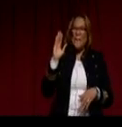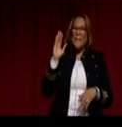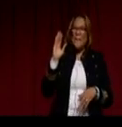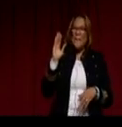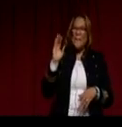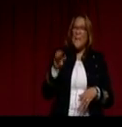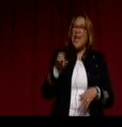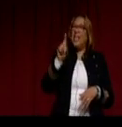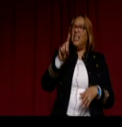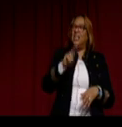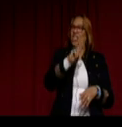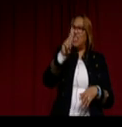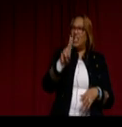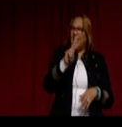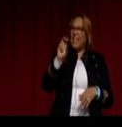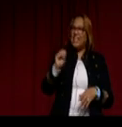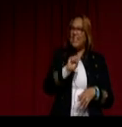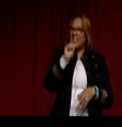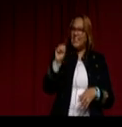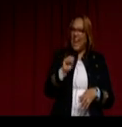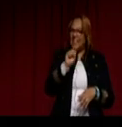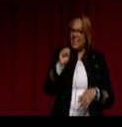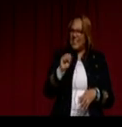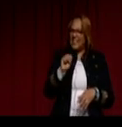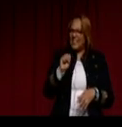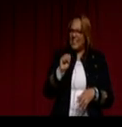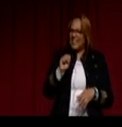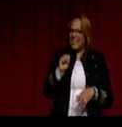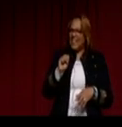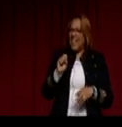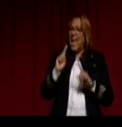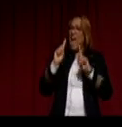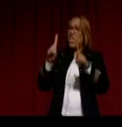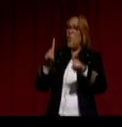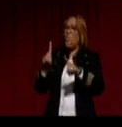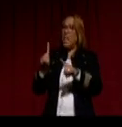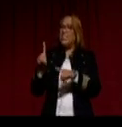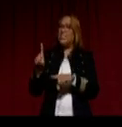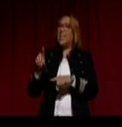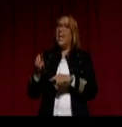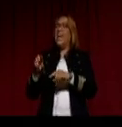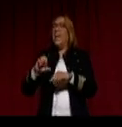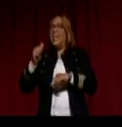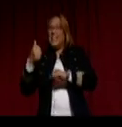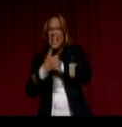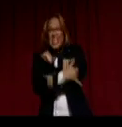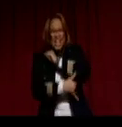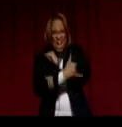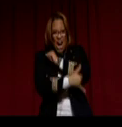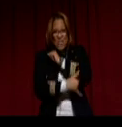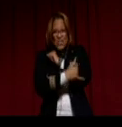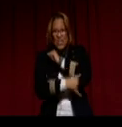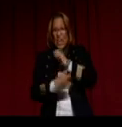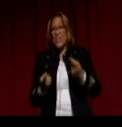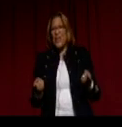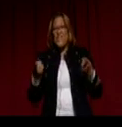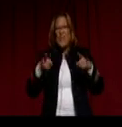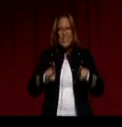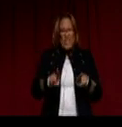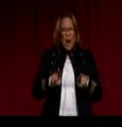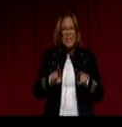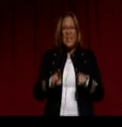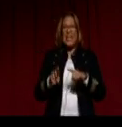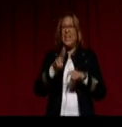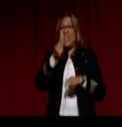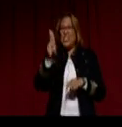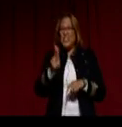the United States or was in the United States and went to Europe. We do know that the first appearance in the United States was